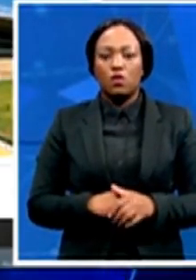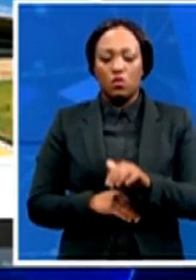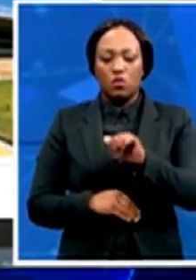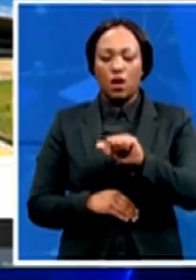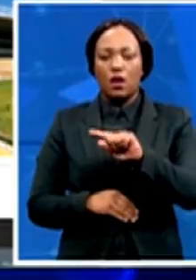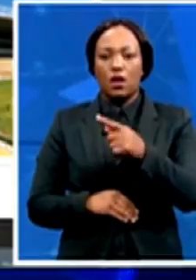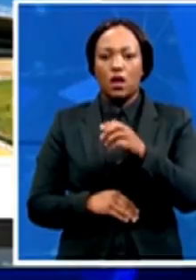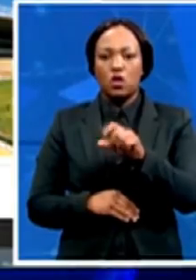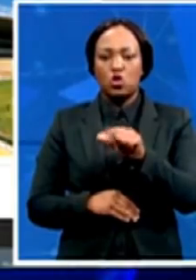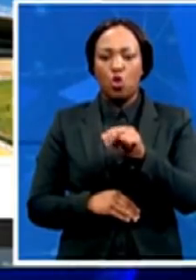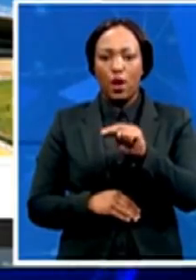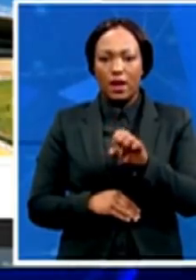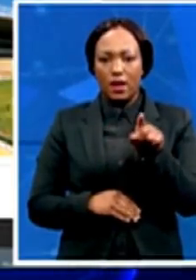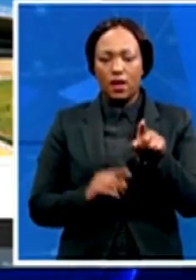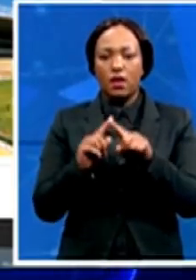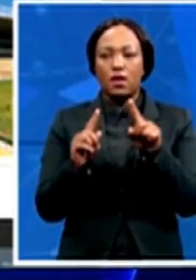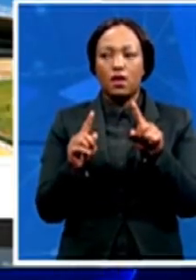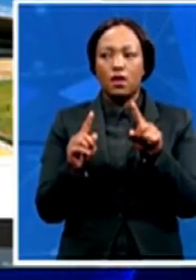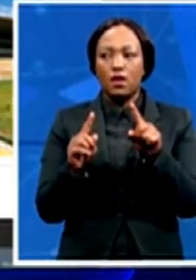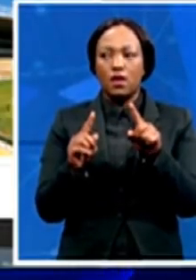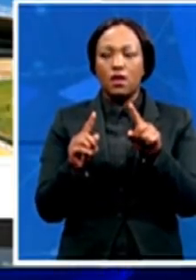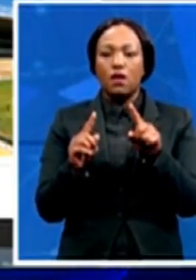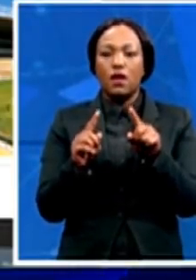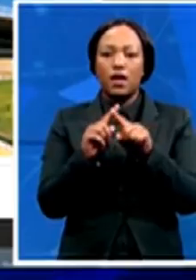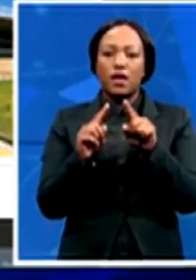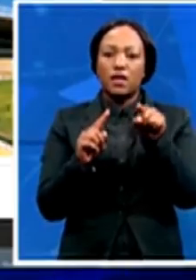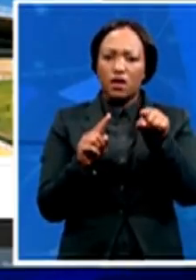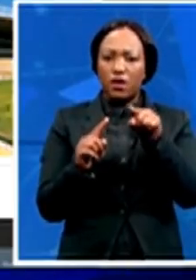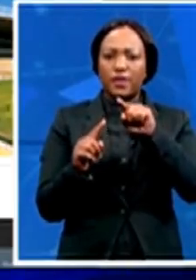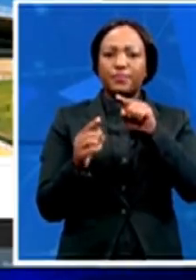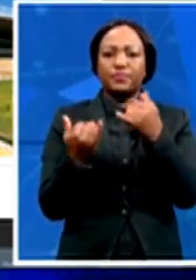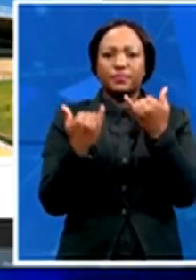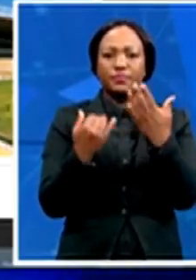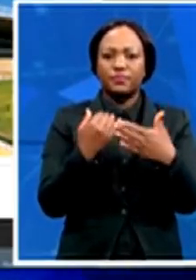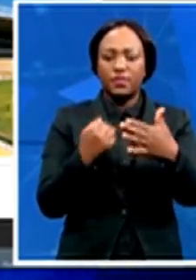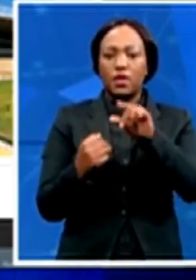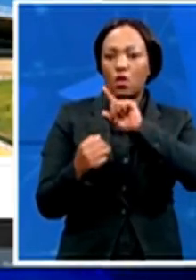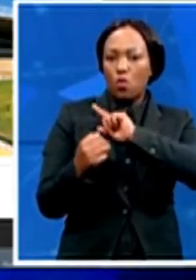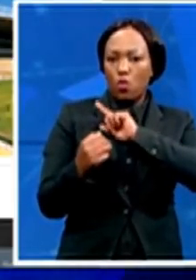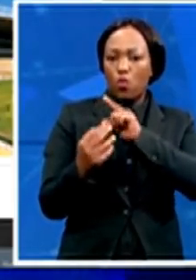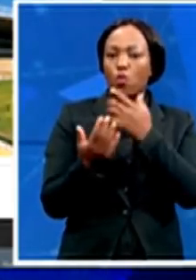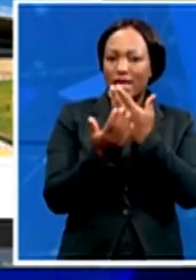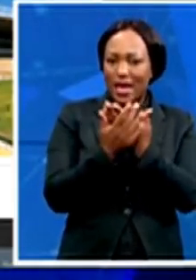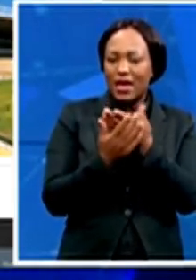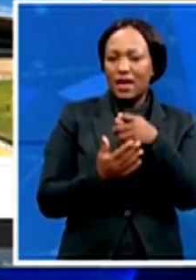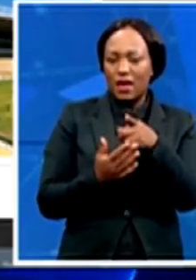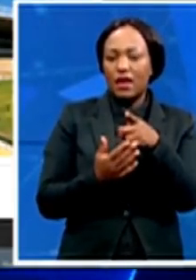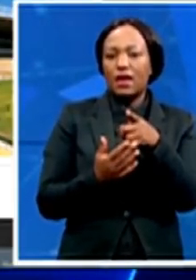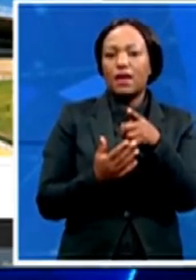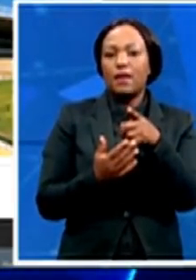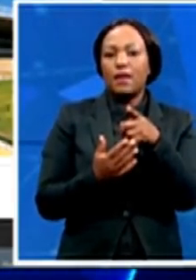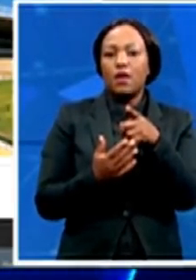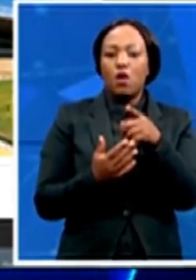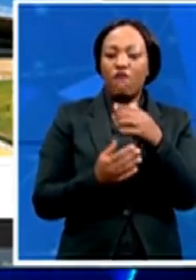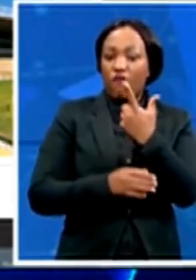with an expected increase in vaccine supply because we can only put the vaccines into mass sites if